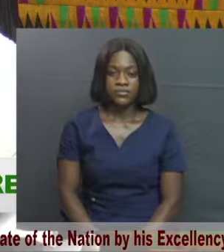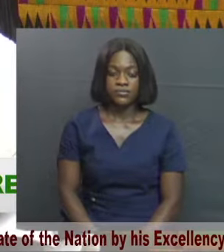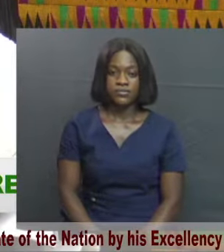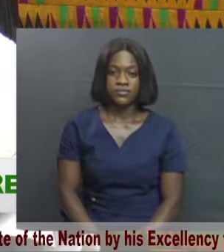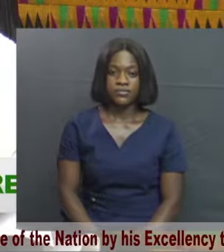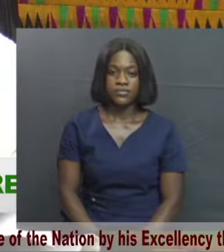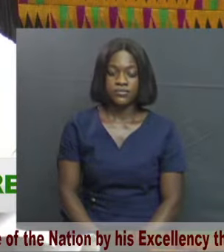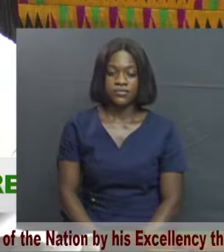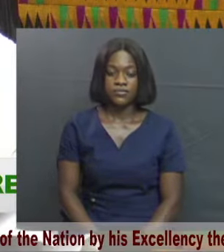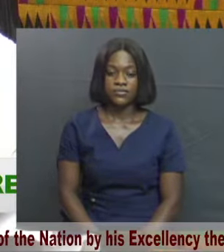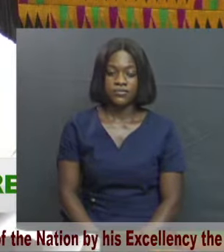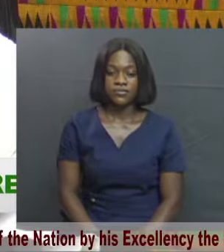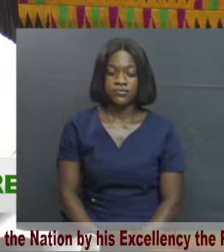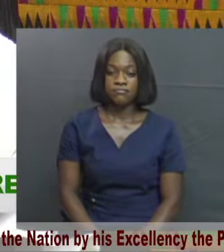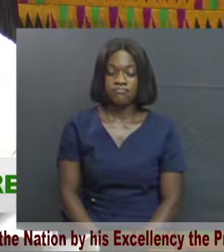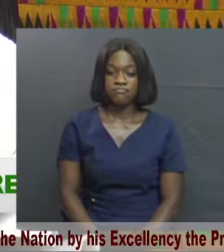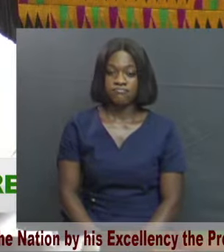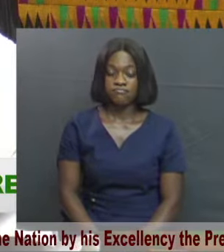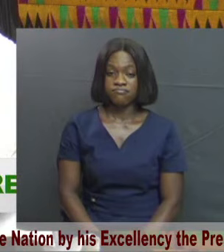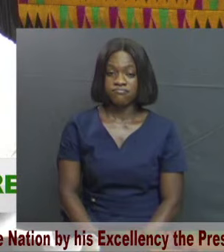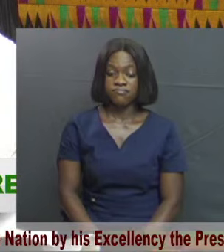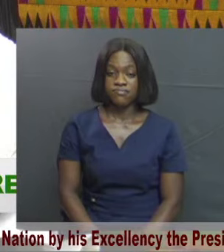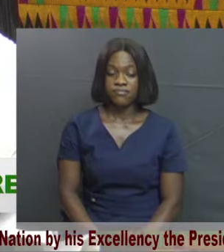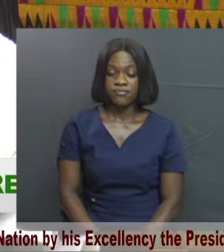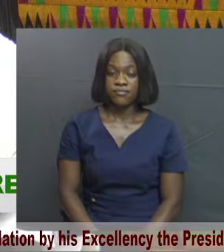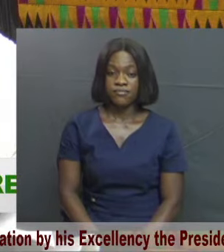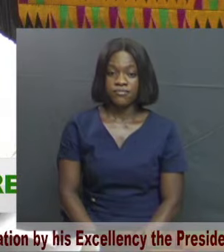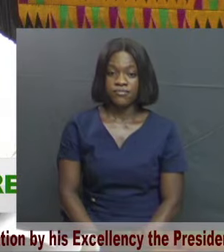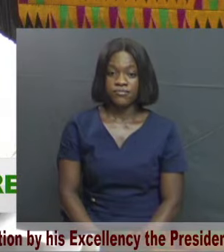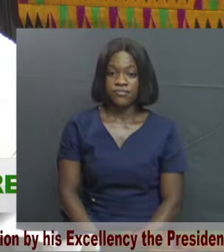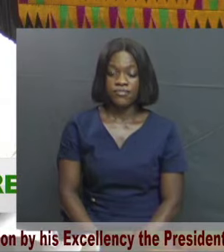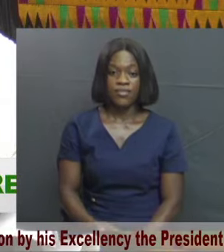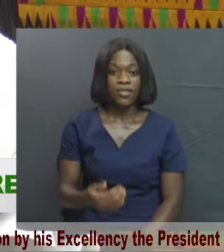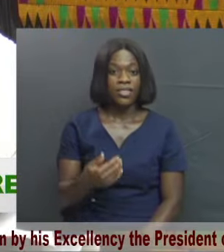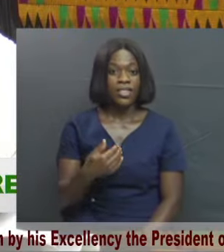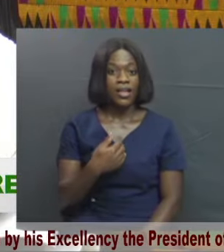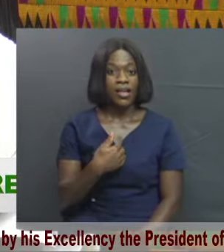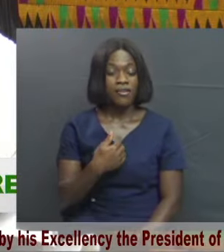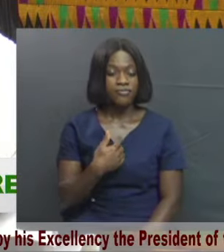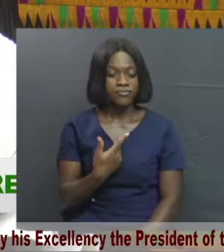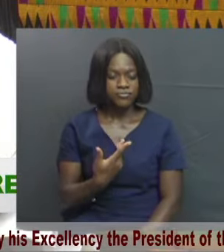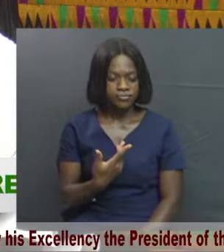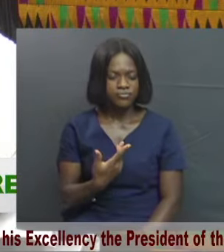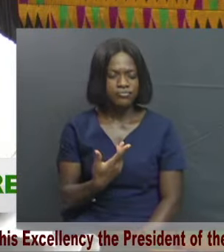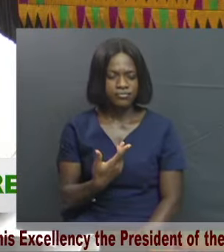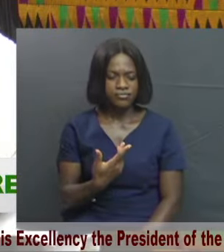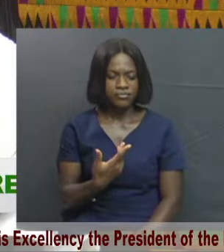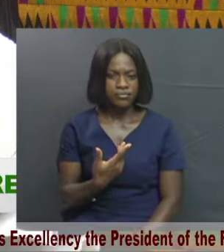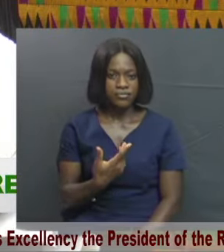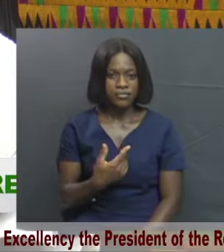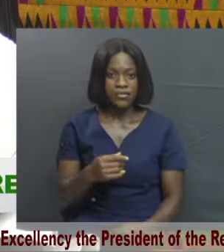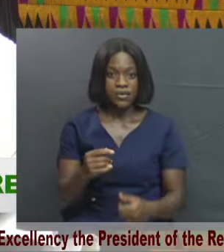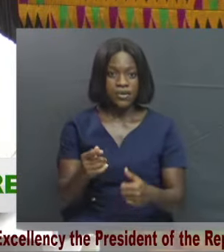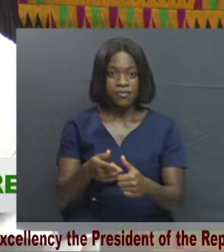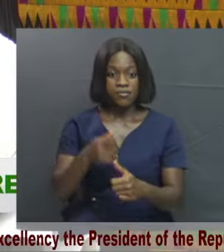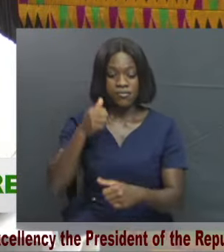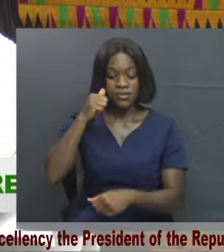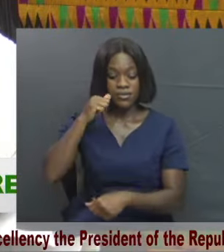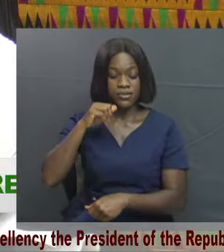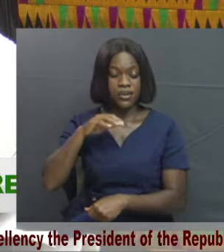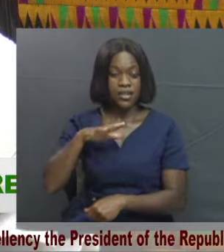personalities we have Her Excellency the first